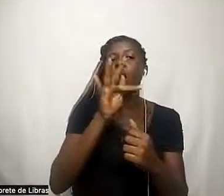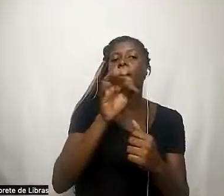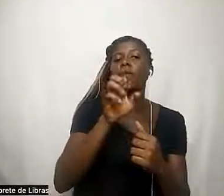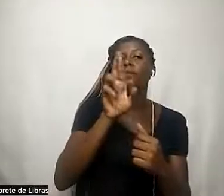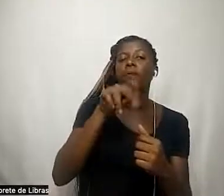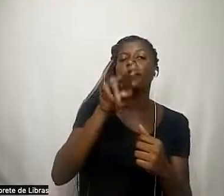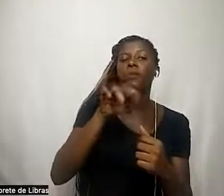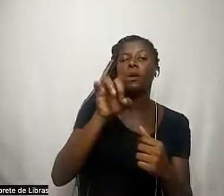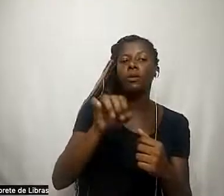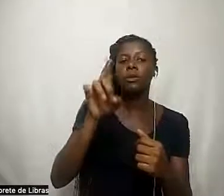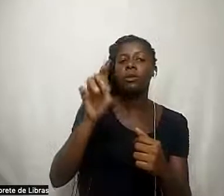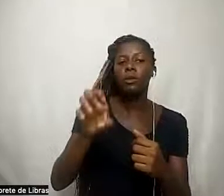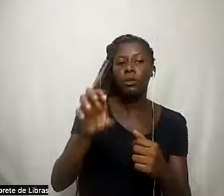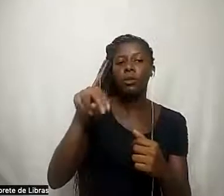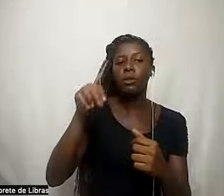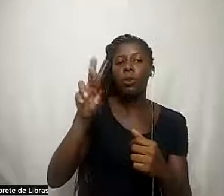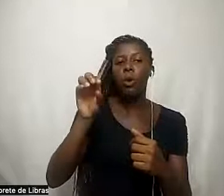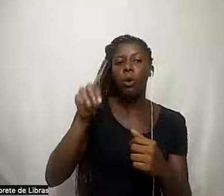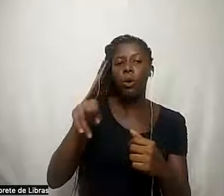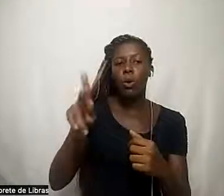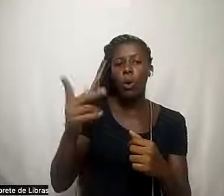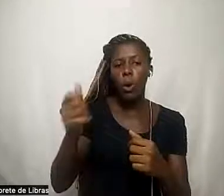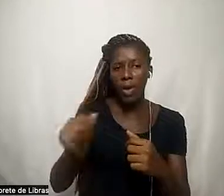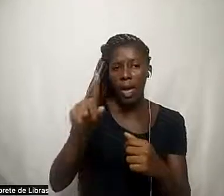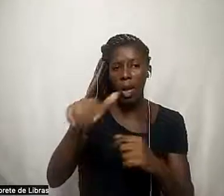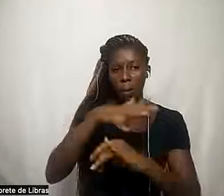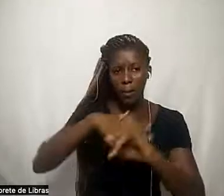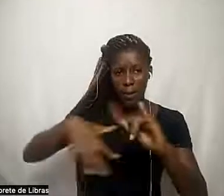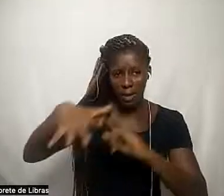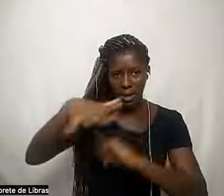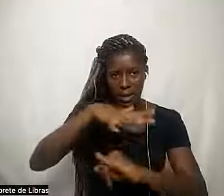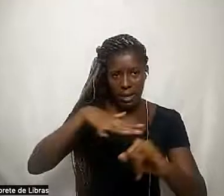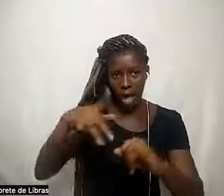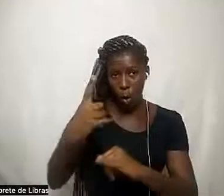Brazilian territory, essentially oceanic, that